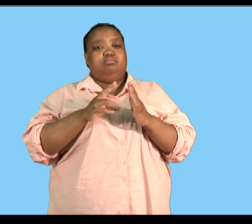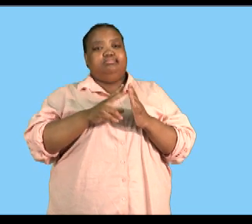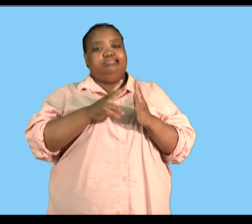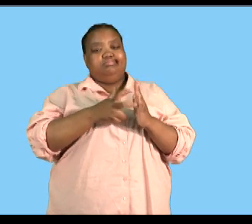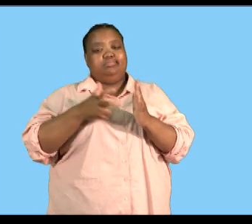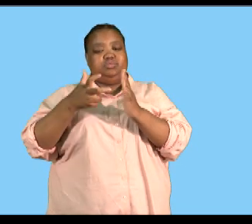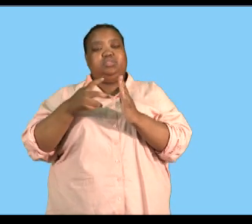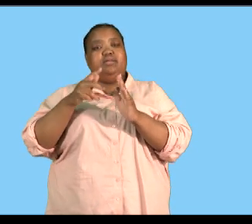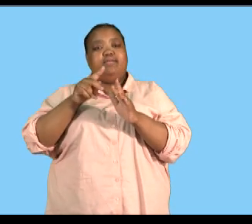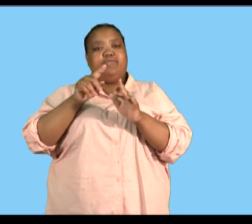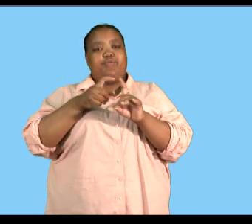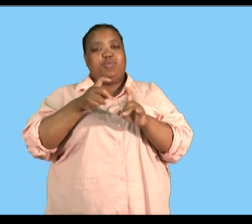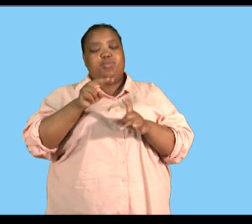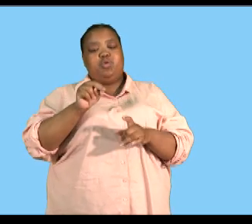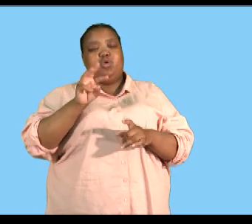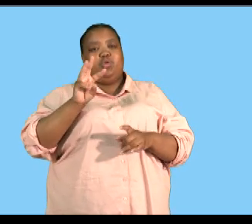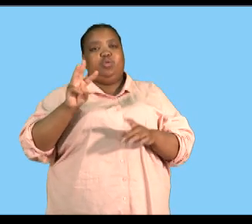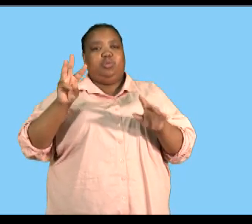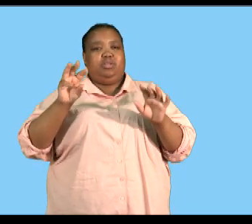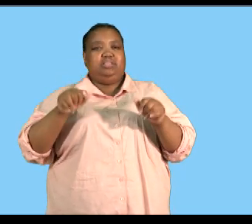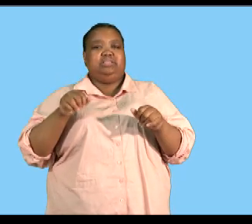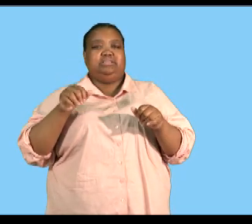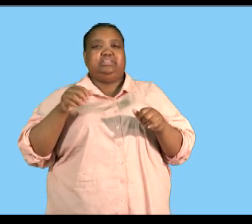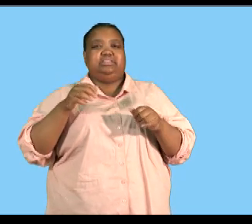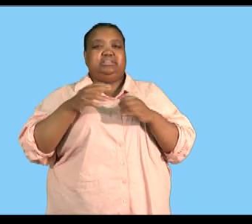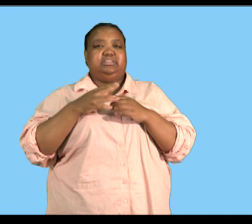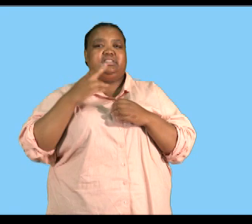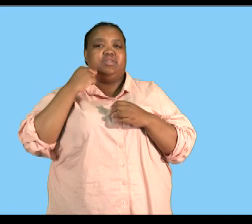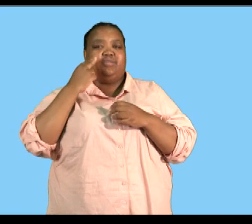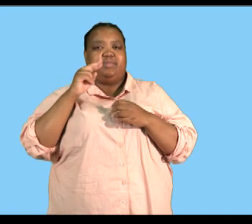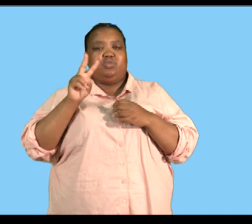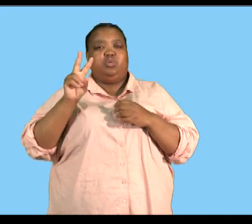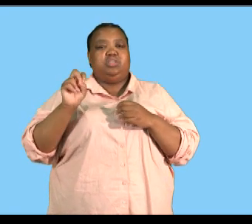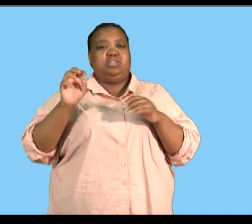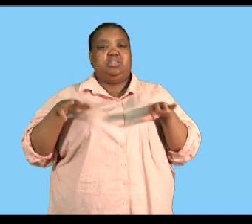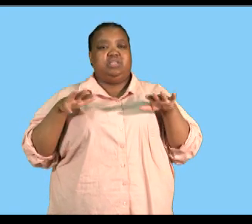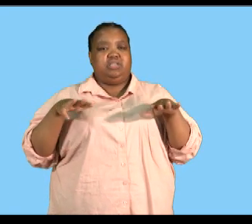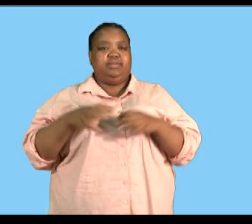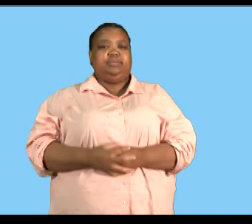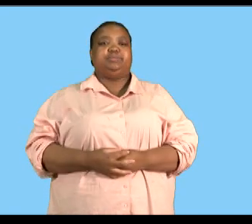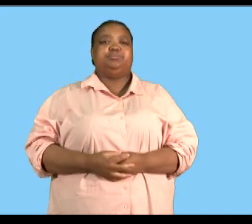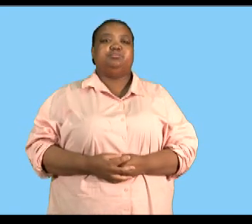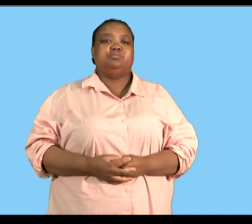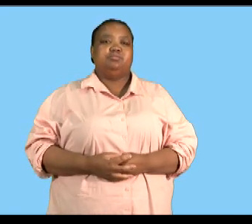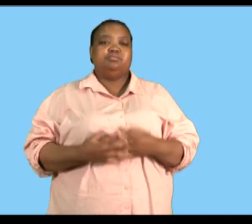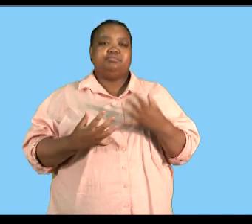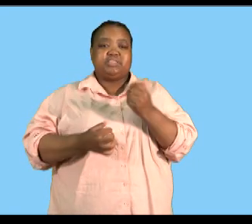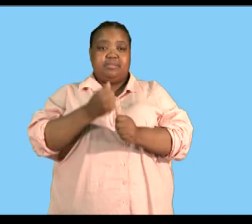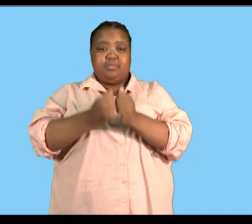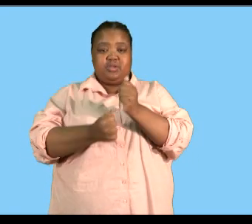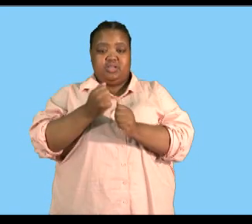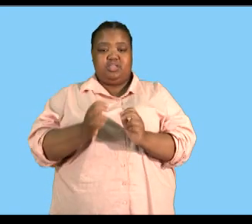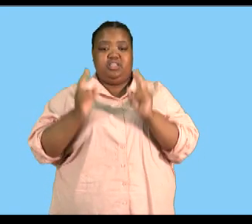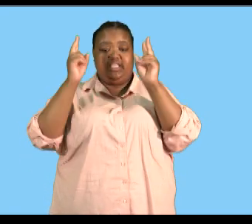November 2019, and we are looking at question 4.2.2. It says here, during the brothers' visit to Ushaga